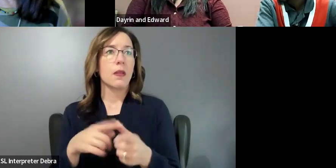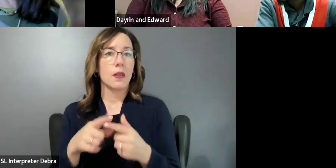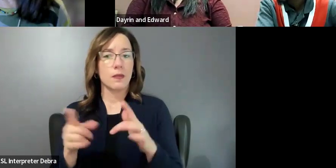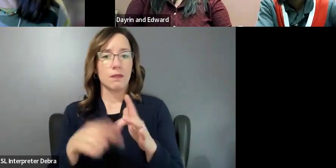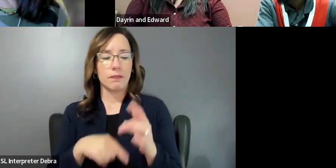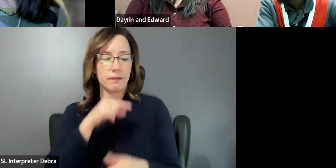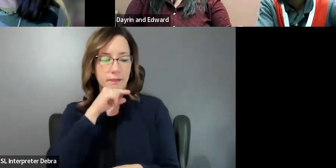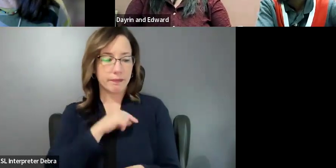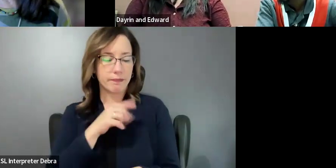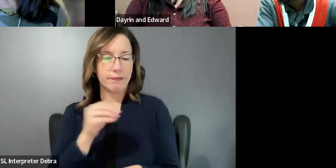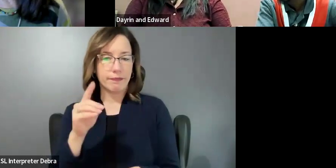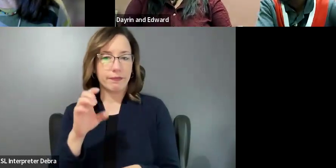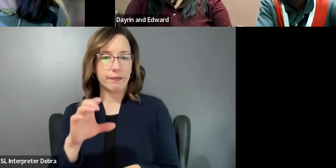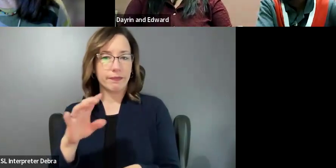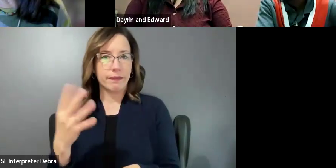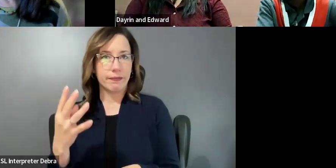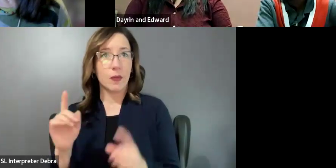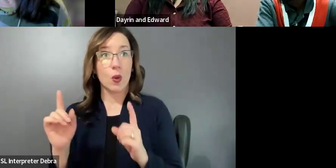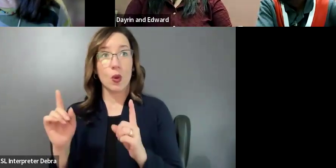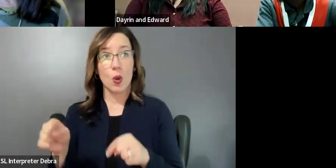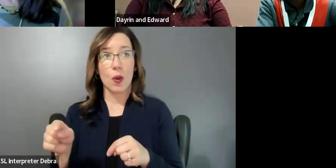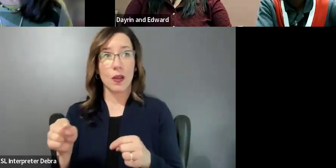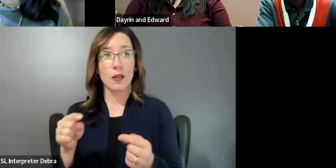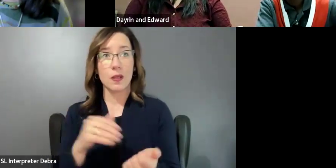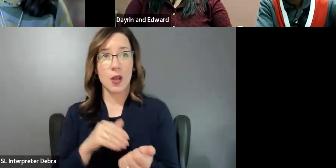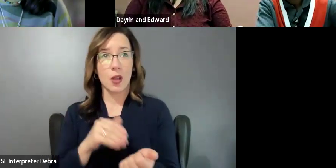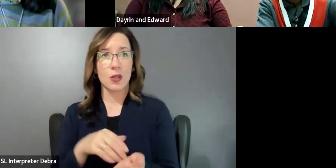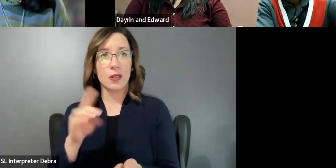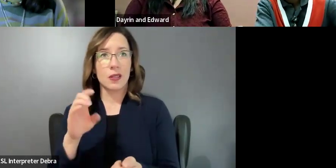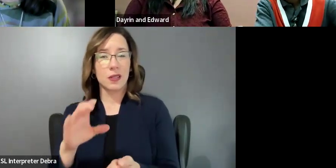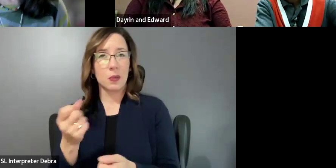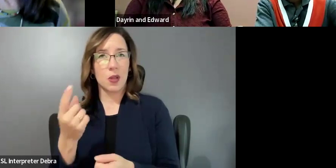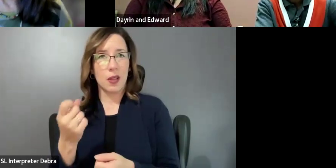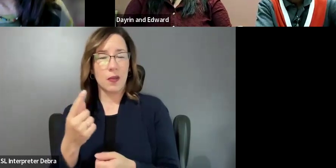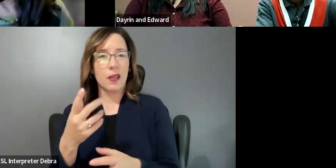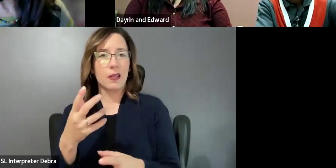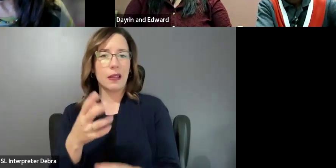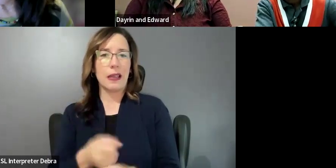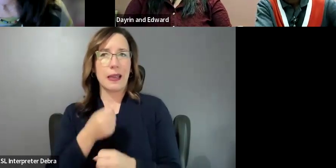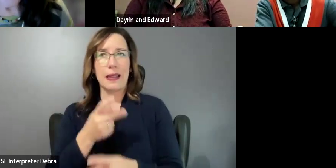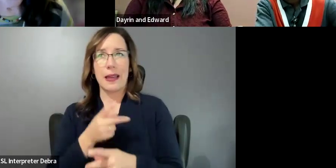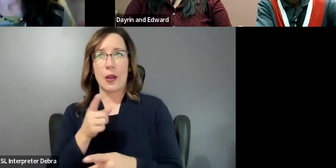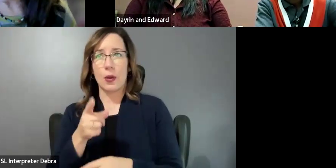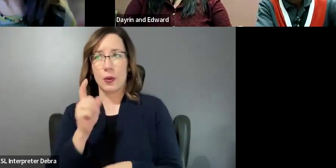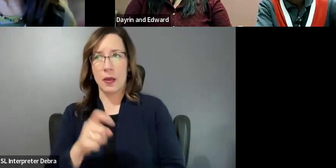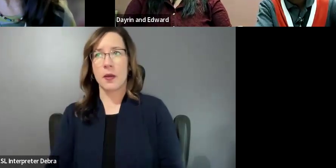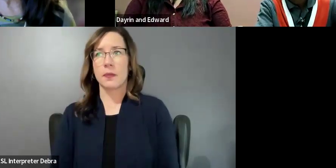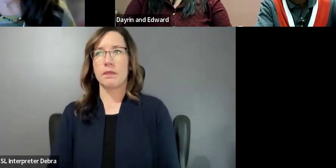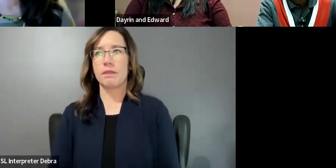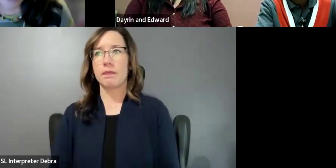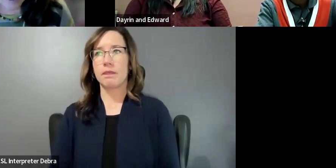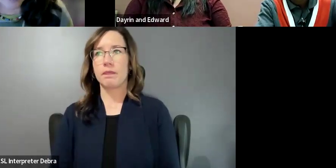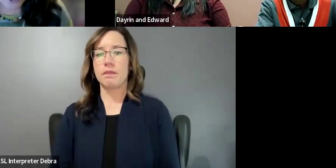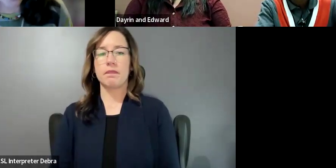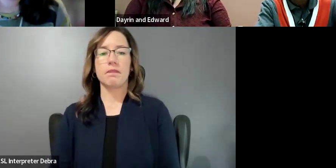and the week in December 4th, we have Going to the Doctor, and December 11th is Getting the Care You Need. So those are the